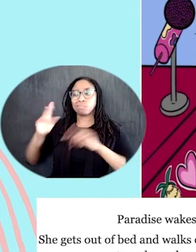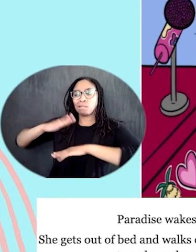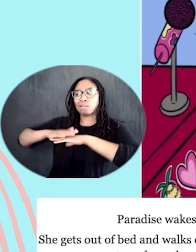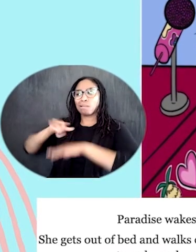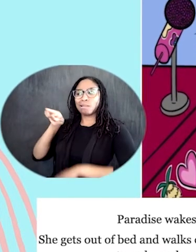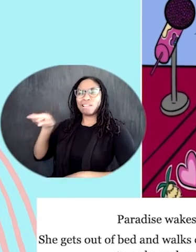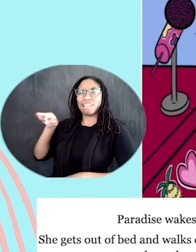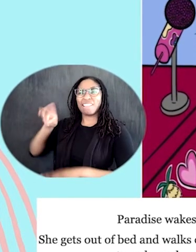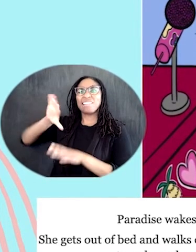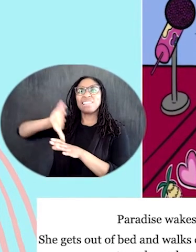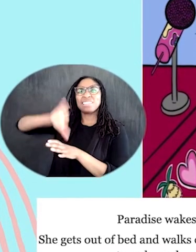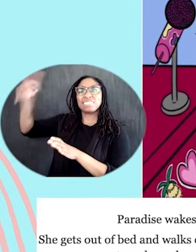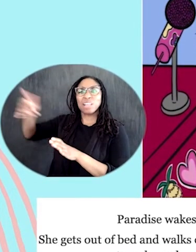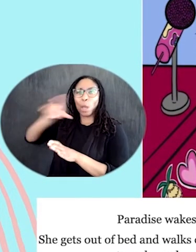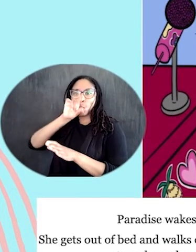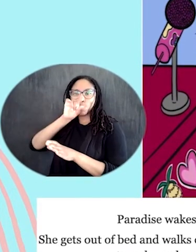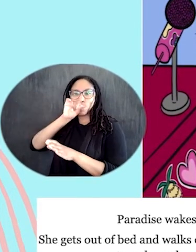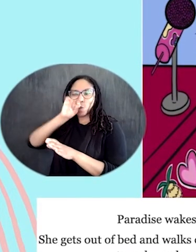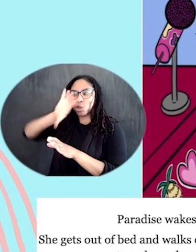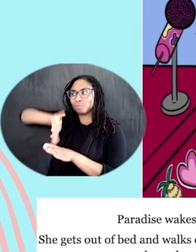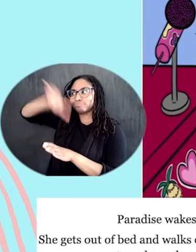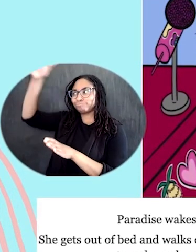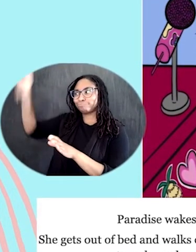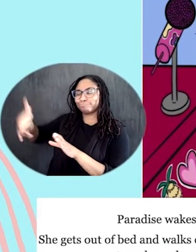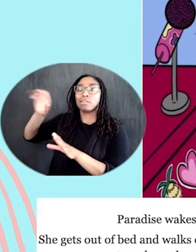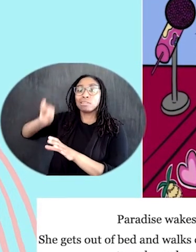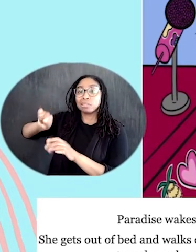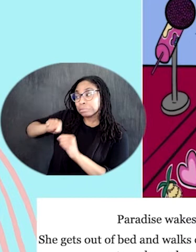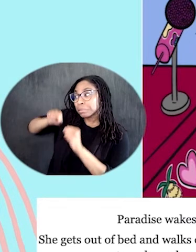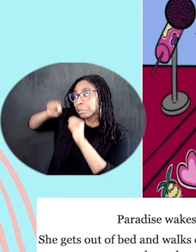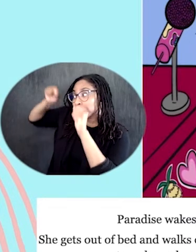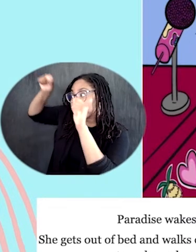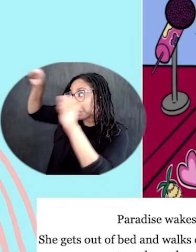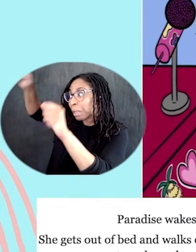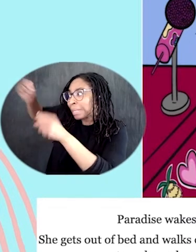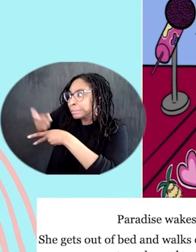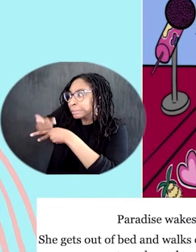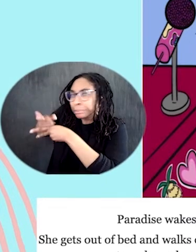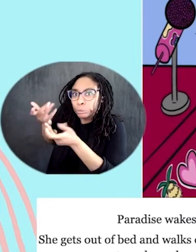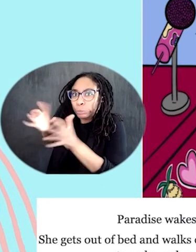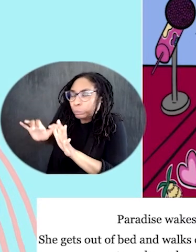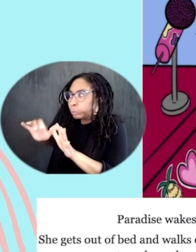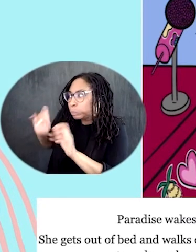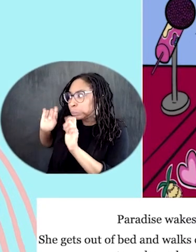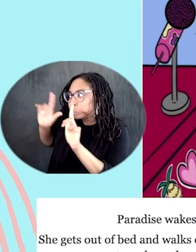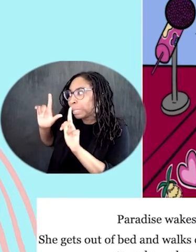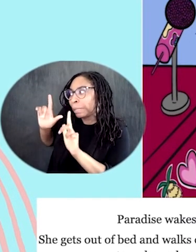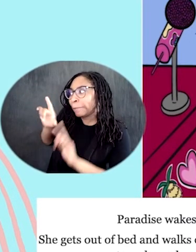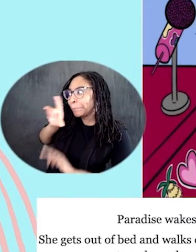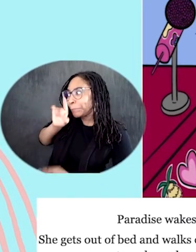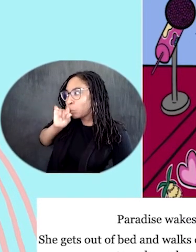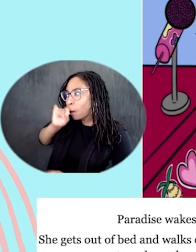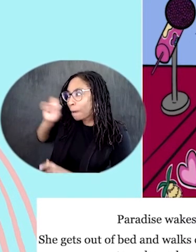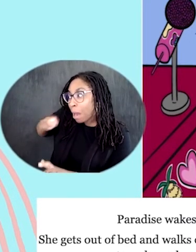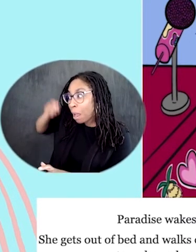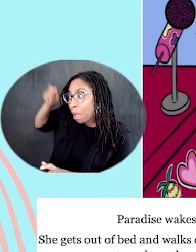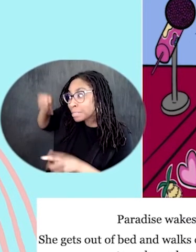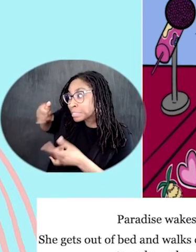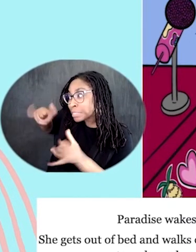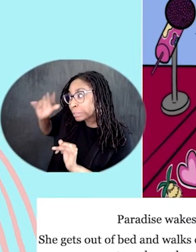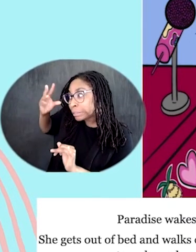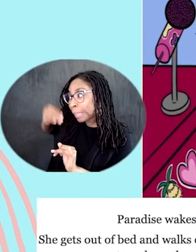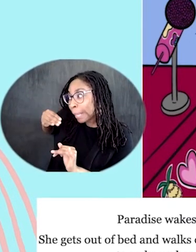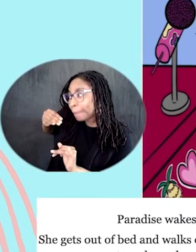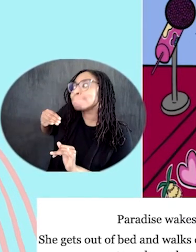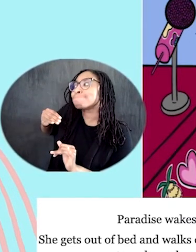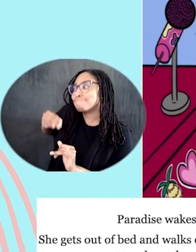and slowly takes the cover off the top of the cage. Being careful not to wake up her pet bird, Paradise checks to make